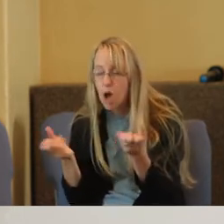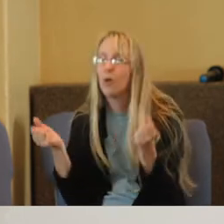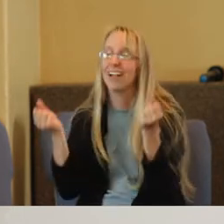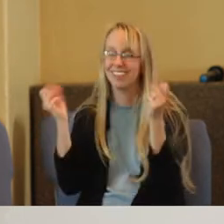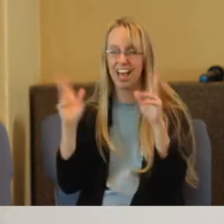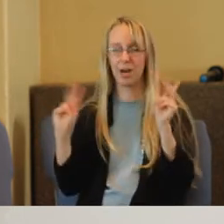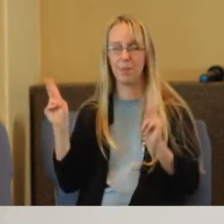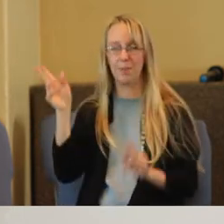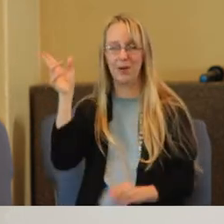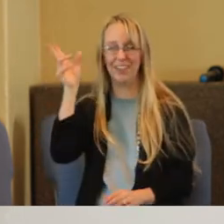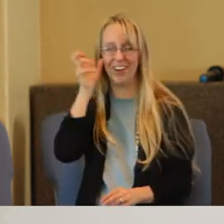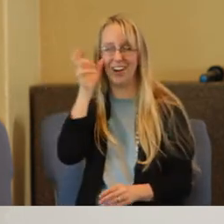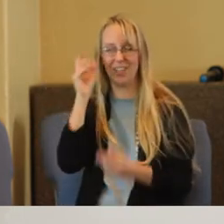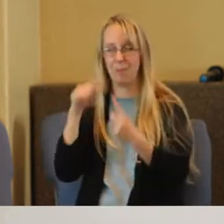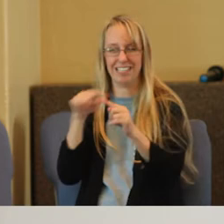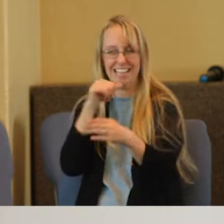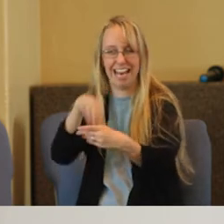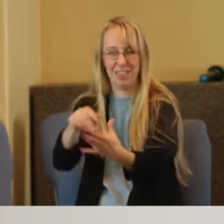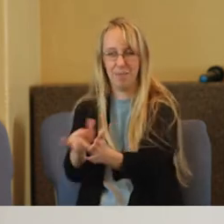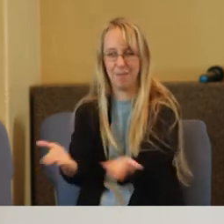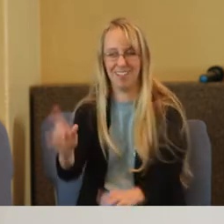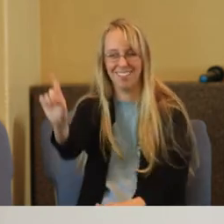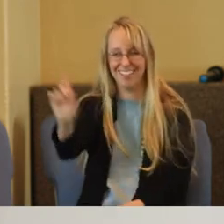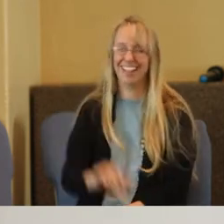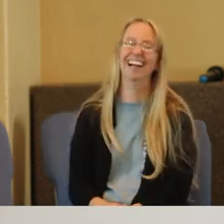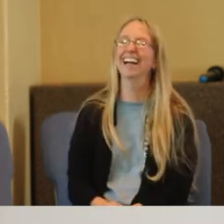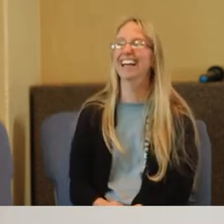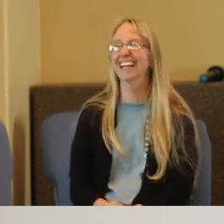trick question because it's not in the Bible, okay?